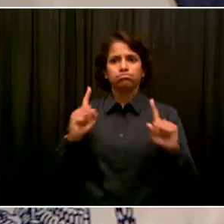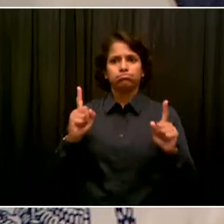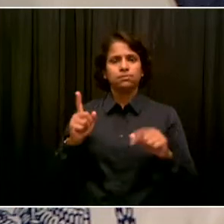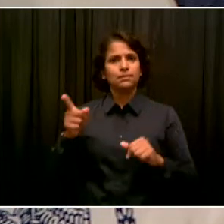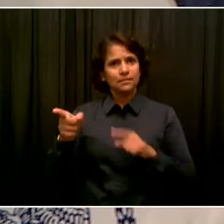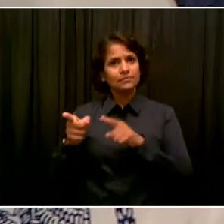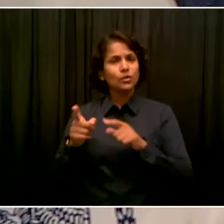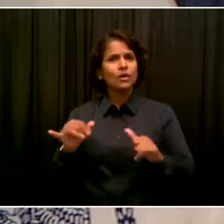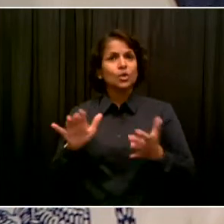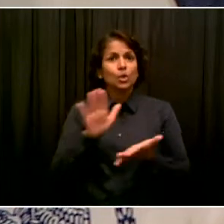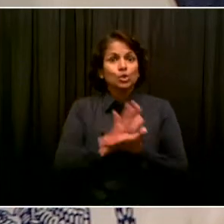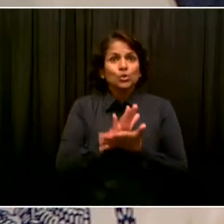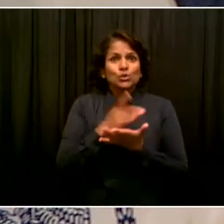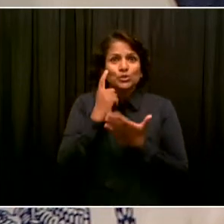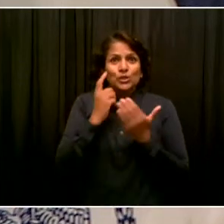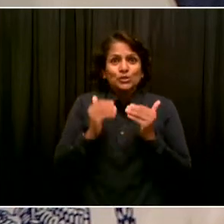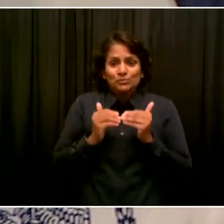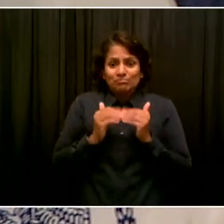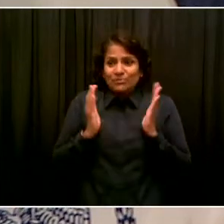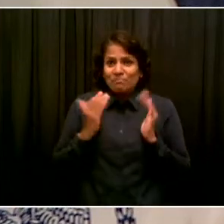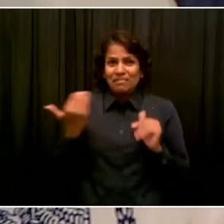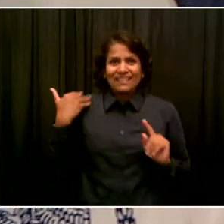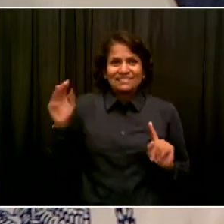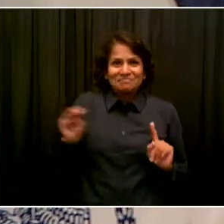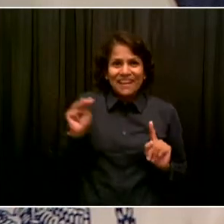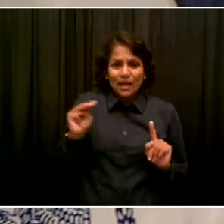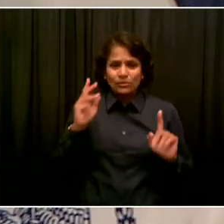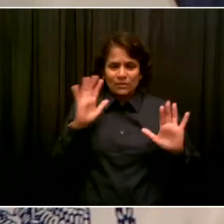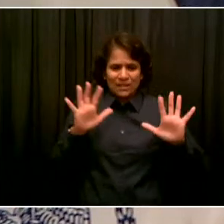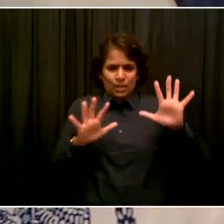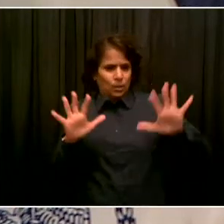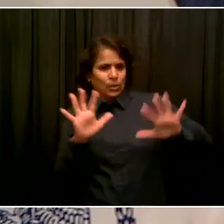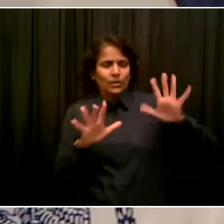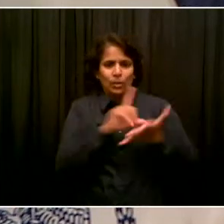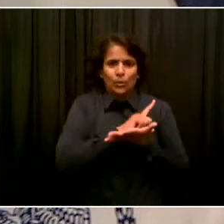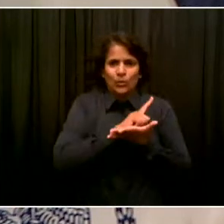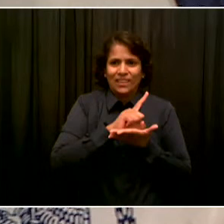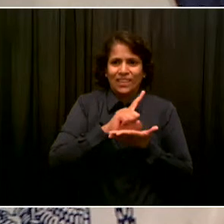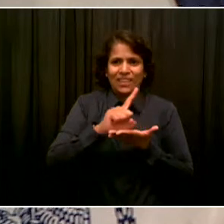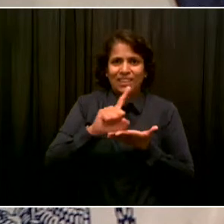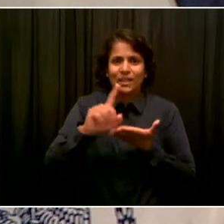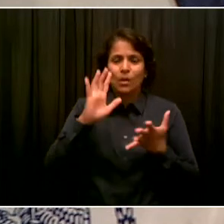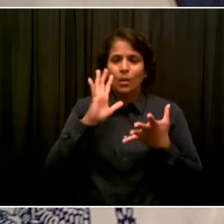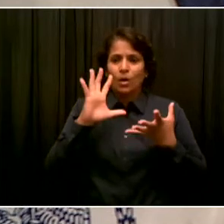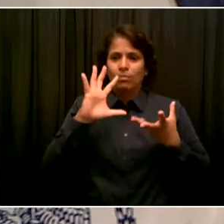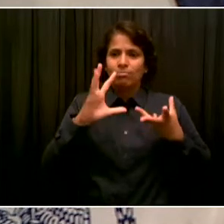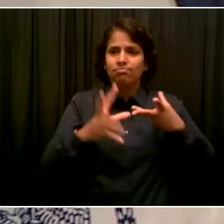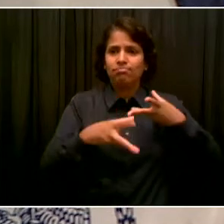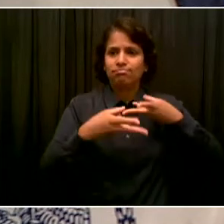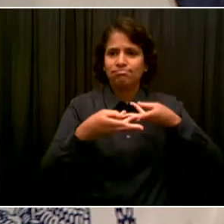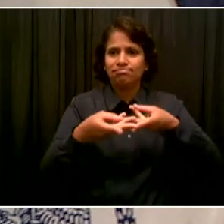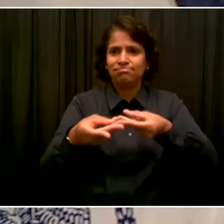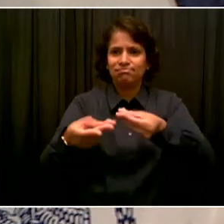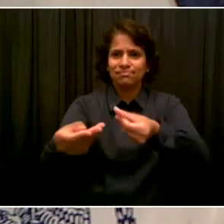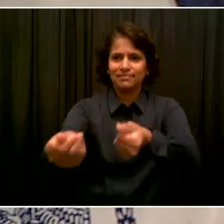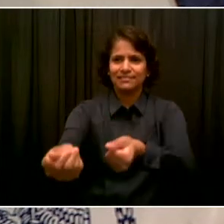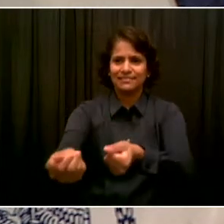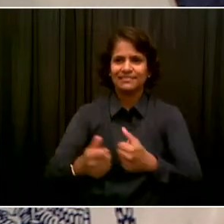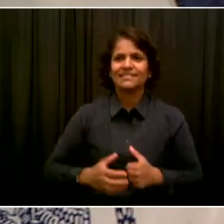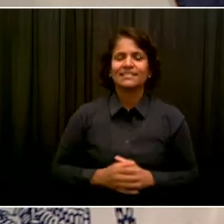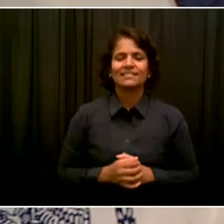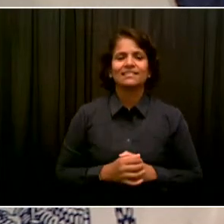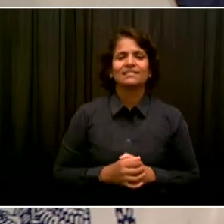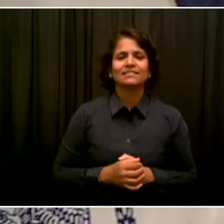out unquestionably. But I'm quite convinced that everyone's committed to doing this the right way and doing it safely.